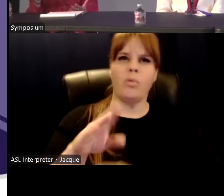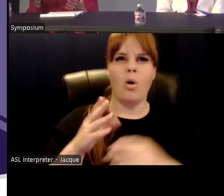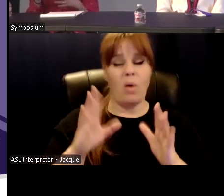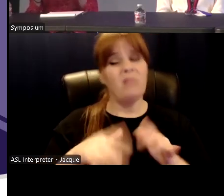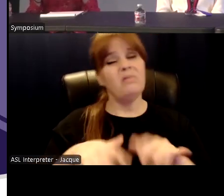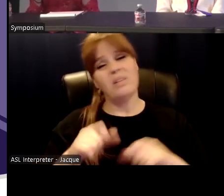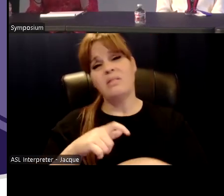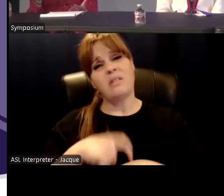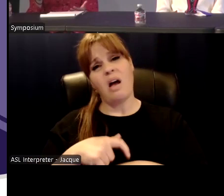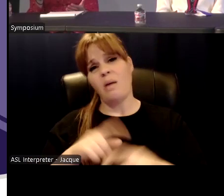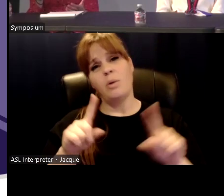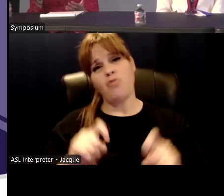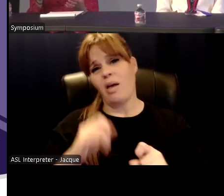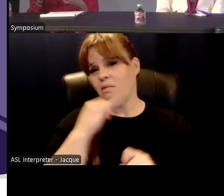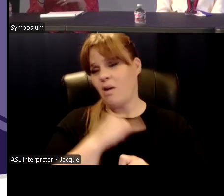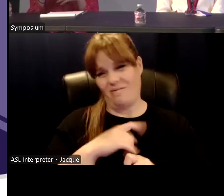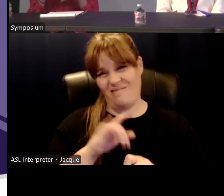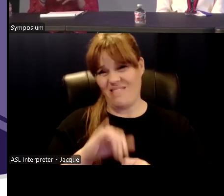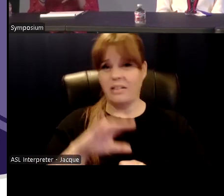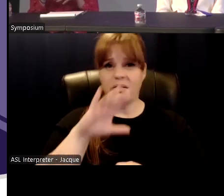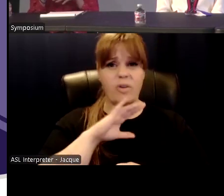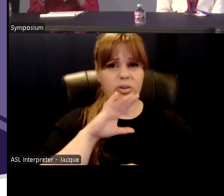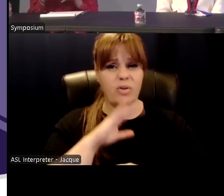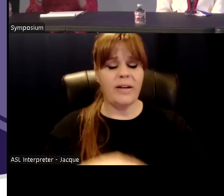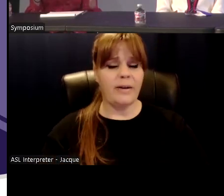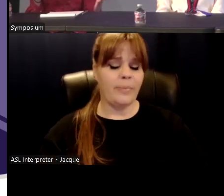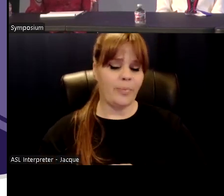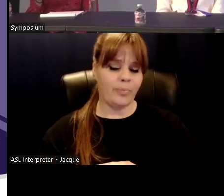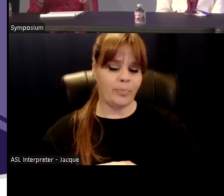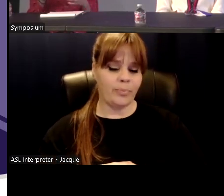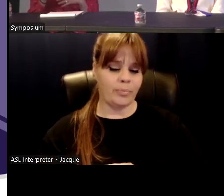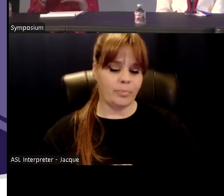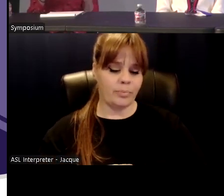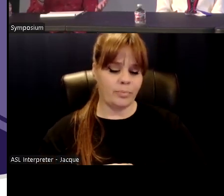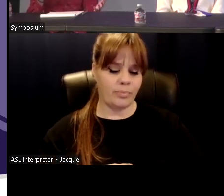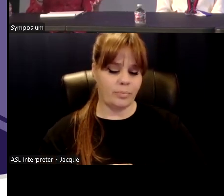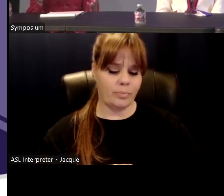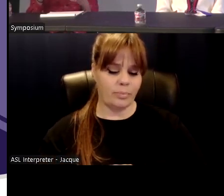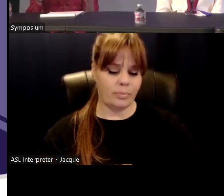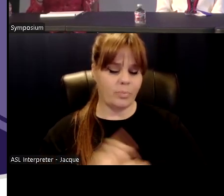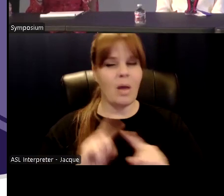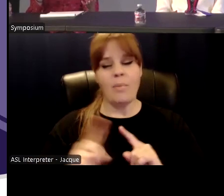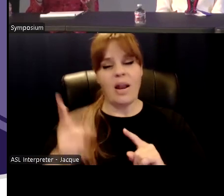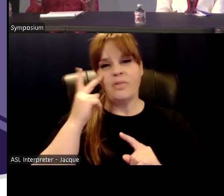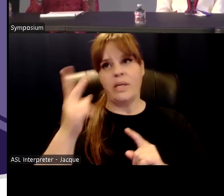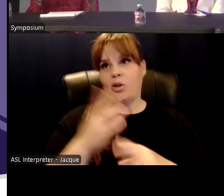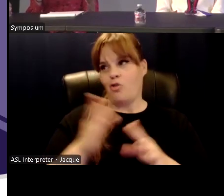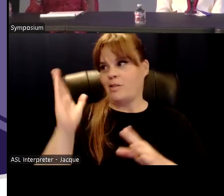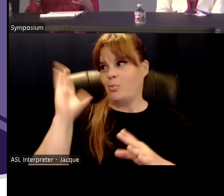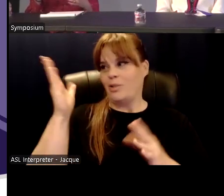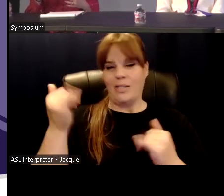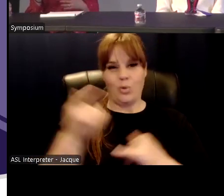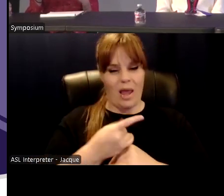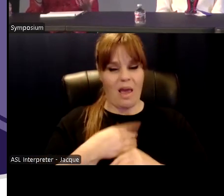and error, and that in and of itself is frustrating. But I think I've just seen across the presentations today, and especially from our patients,